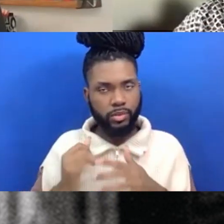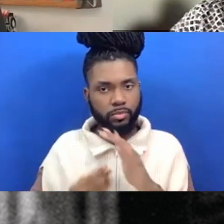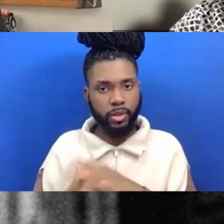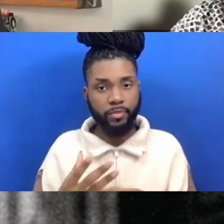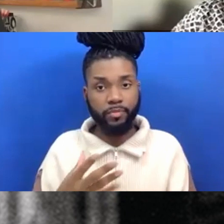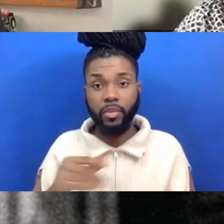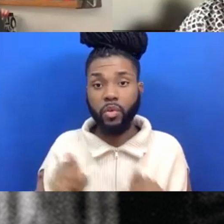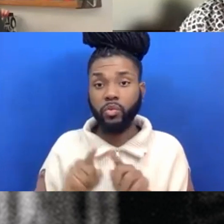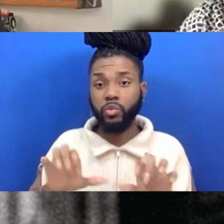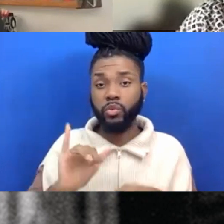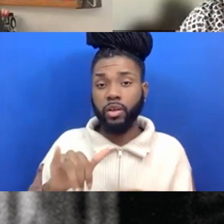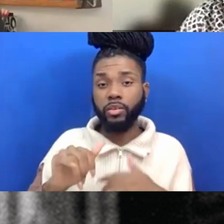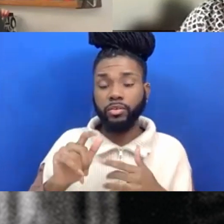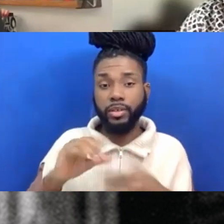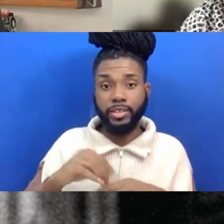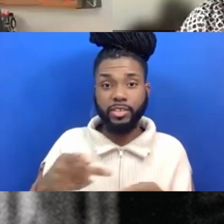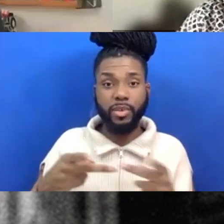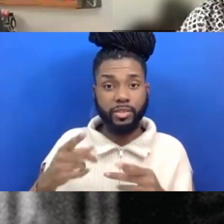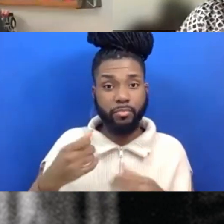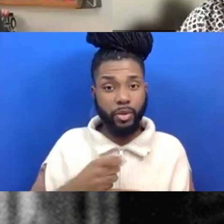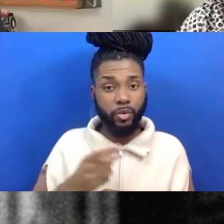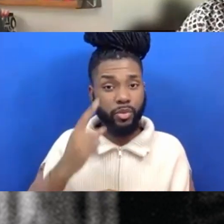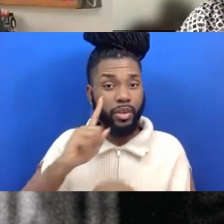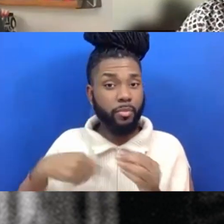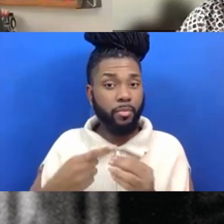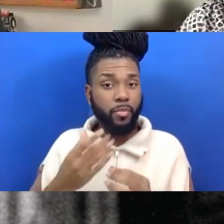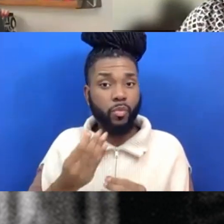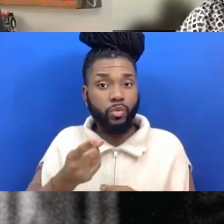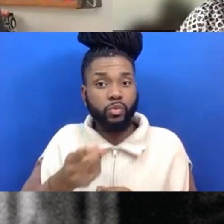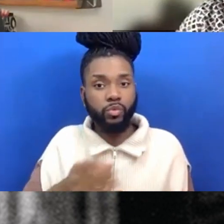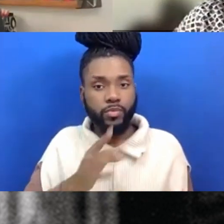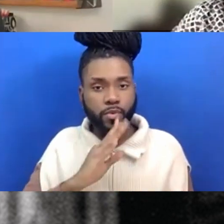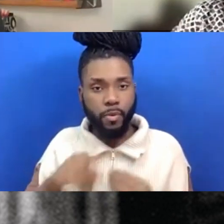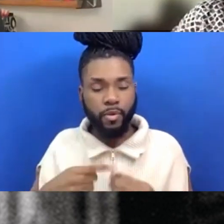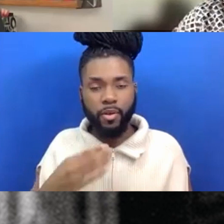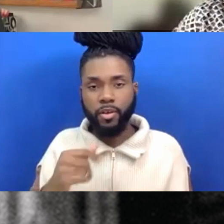what you're talking about, which is to not rest in